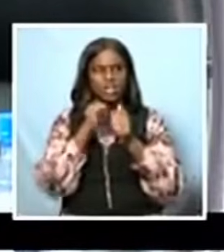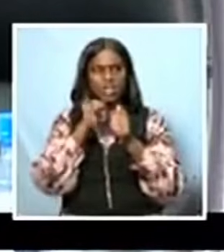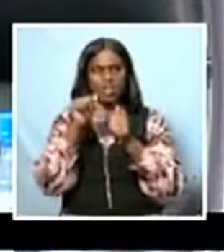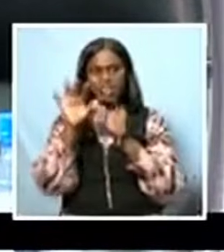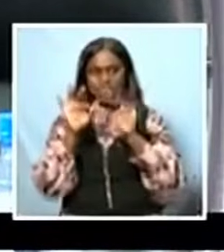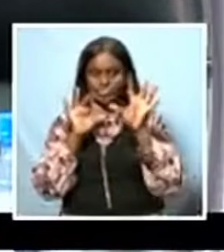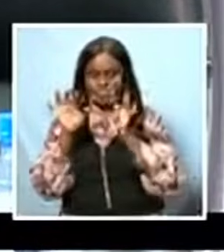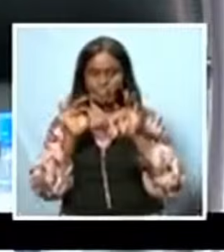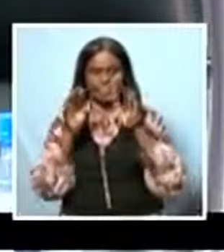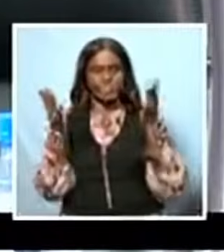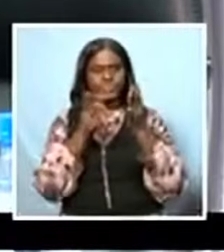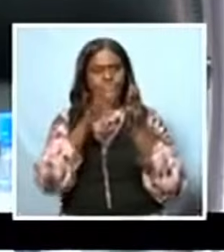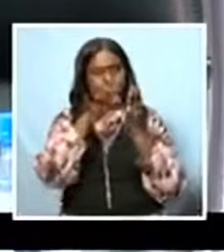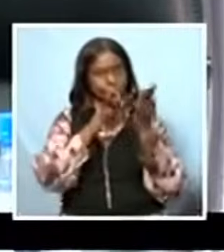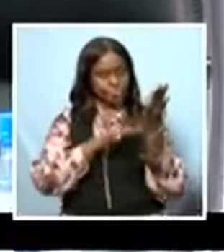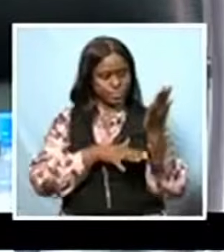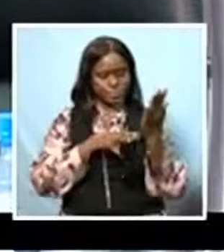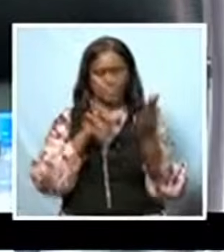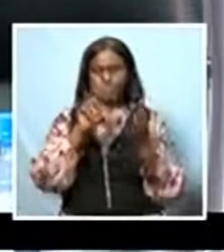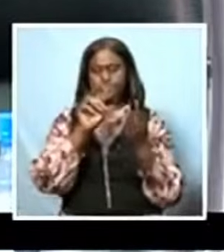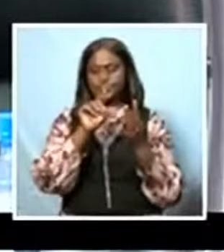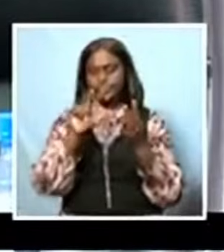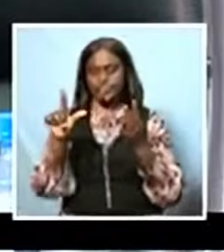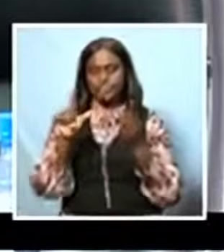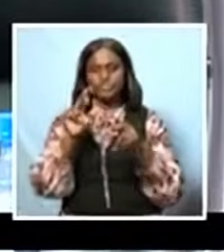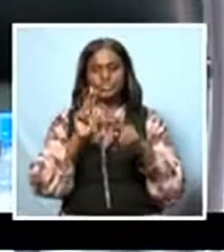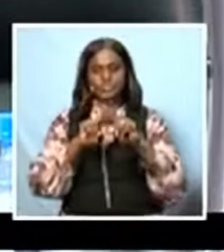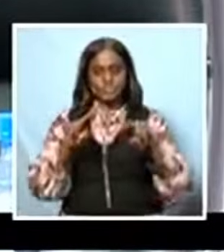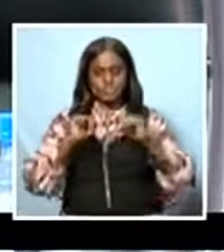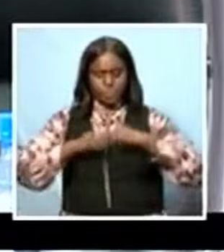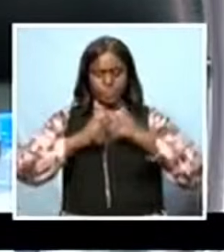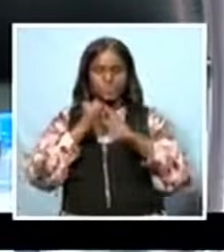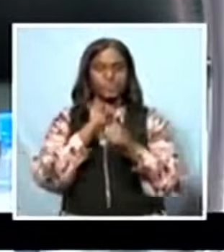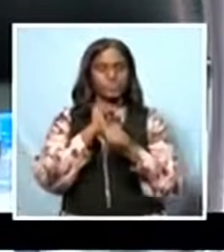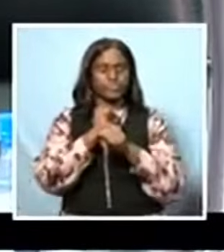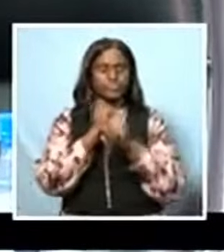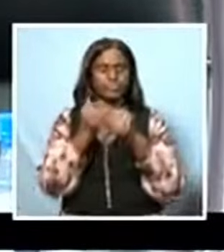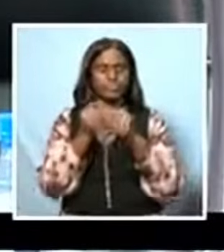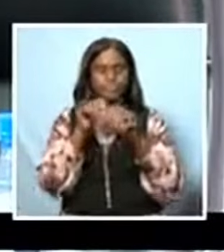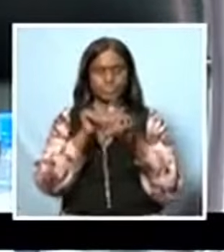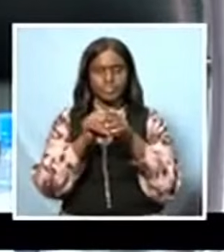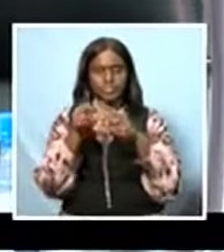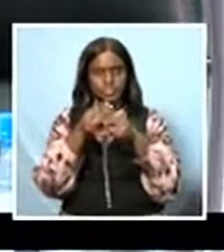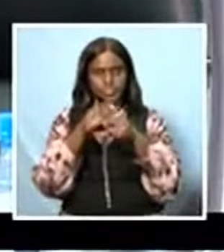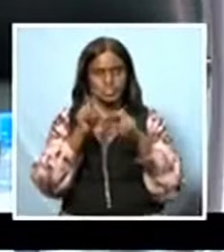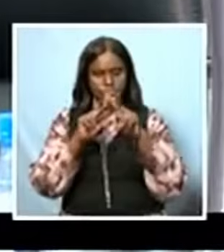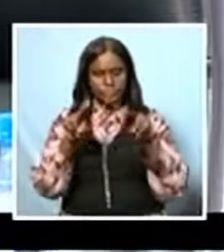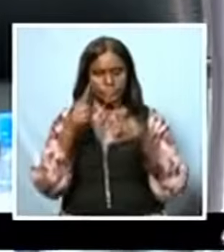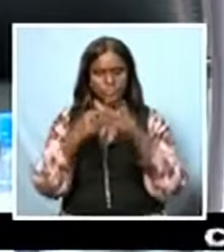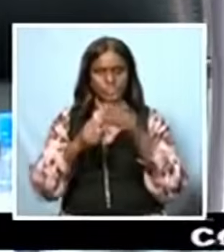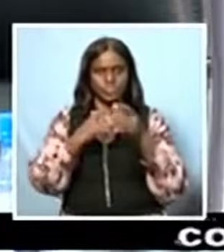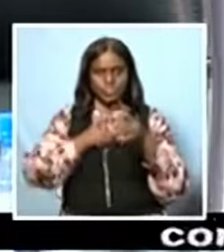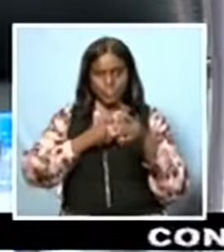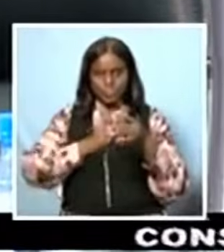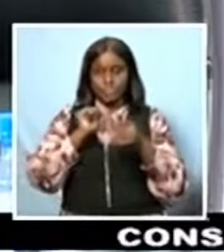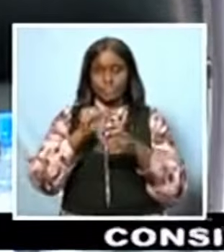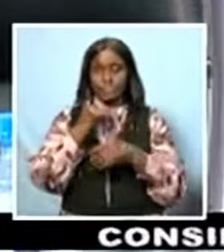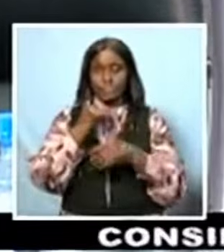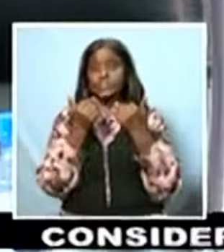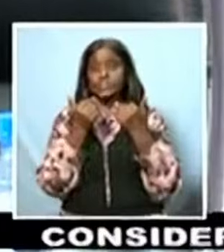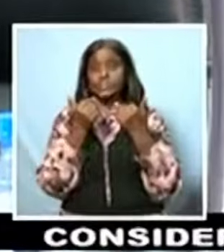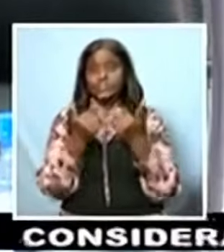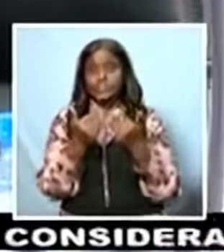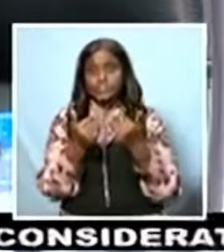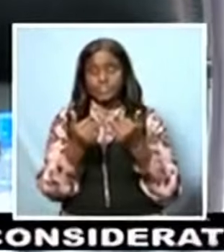the evaluation row, Chair, the row that we are working on. So in short, Chair, what I can say